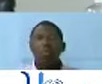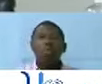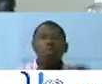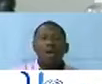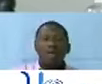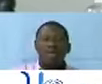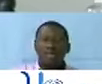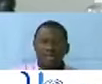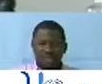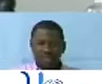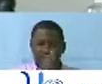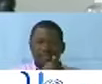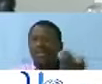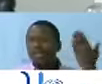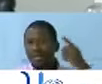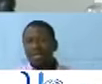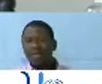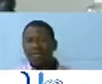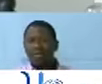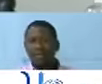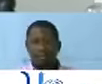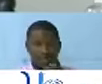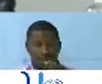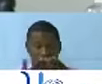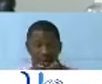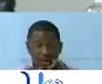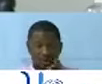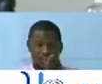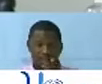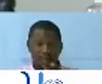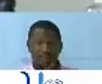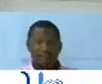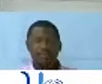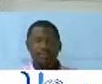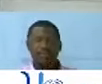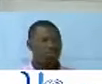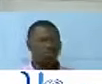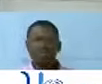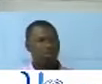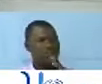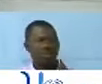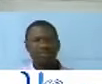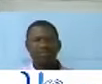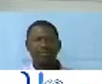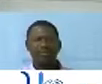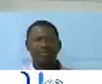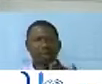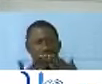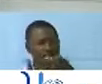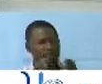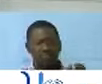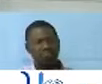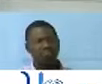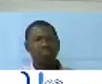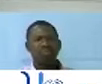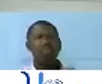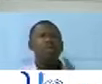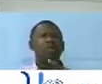xamalon nañ ko lan motax ñu ko jappé jamono bobu? No, I don't believe he wasn't informed. He was just asked to follow them.